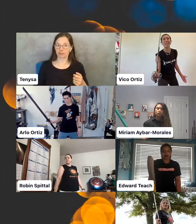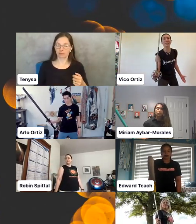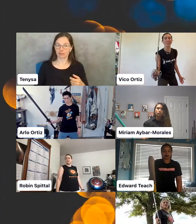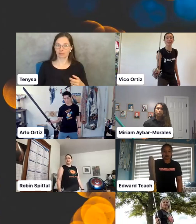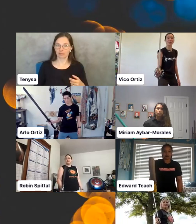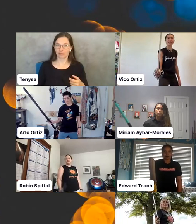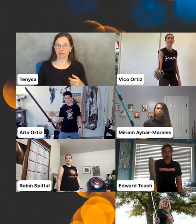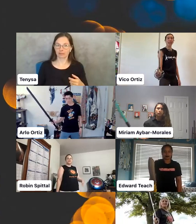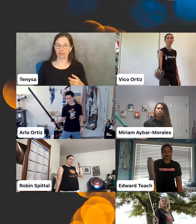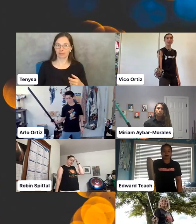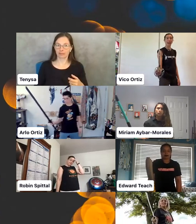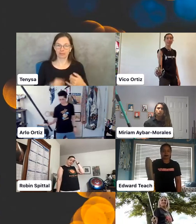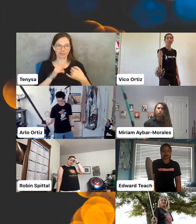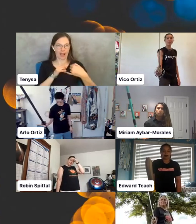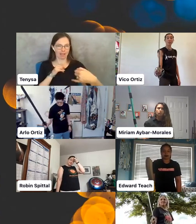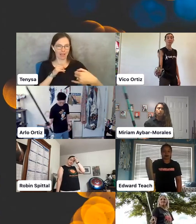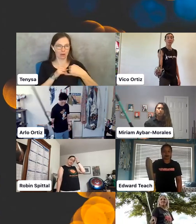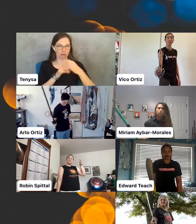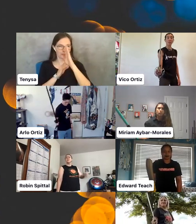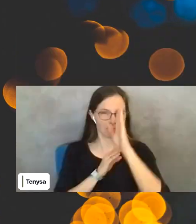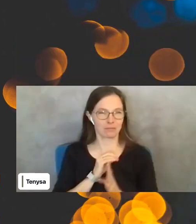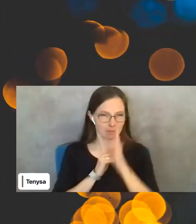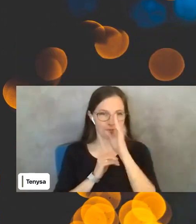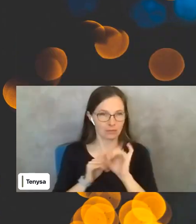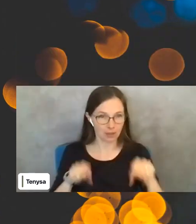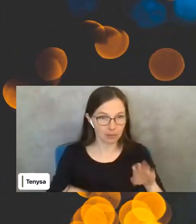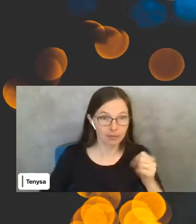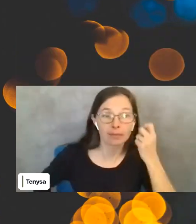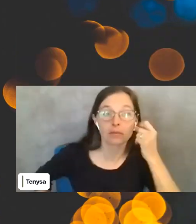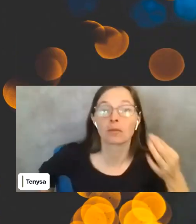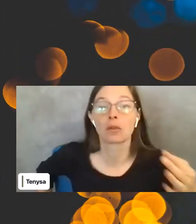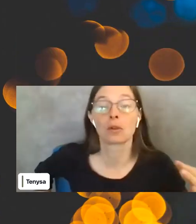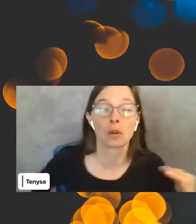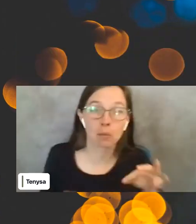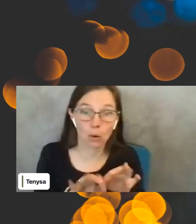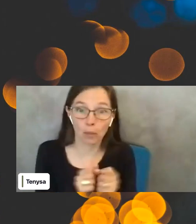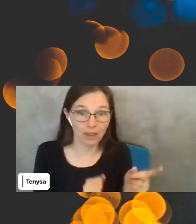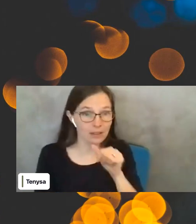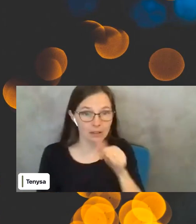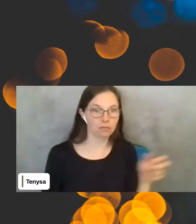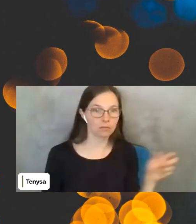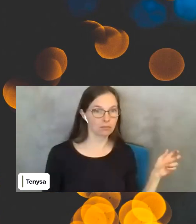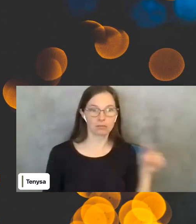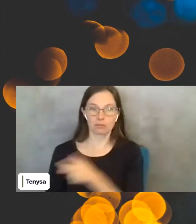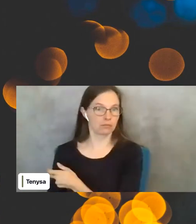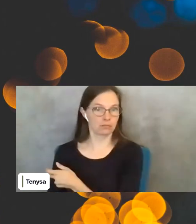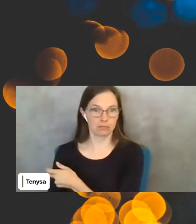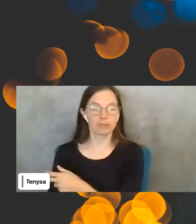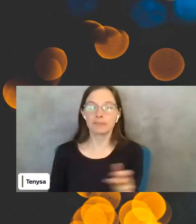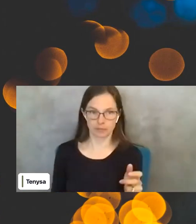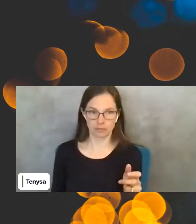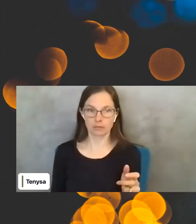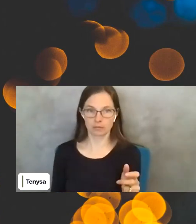as linear as one can be, right? But just make sure, at least with this area, that you're not going like this or going like that, because